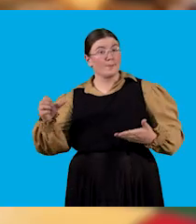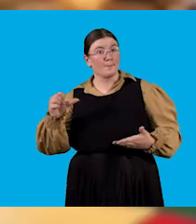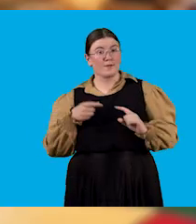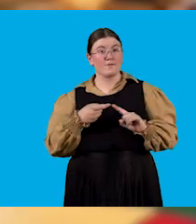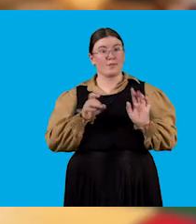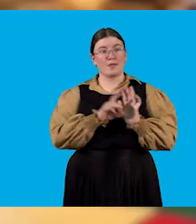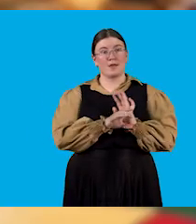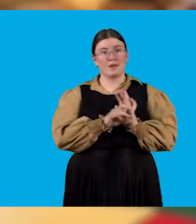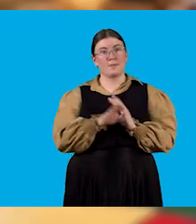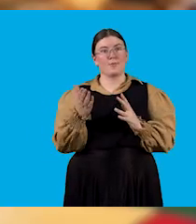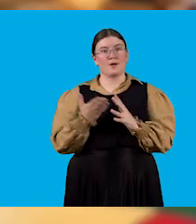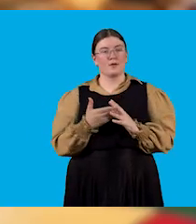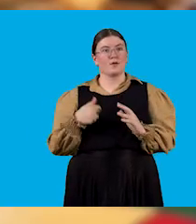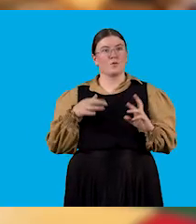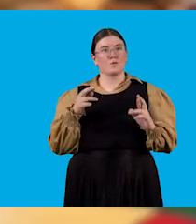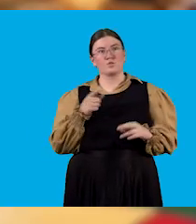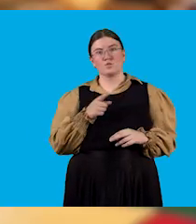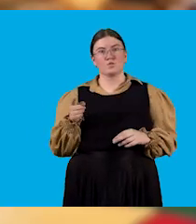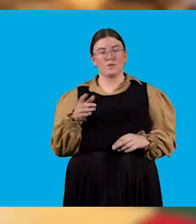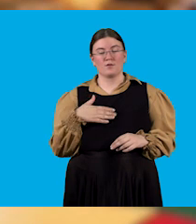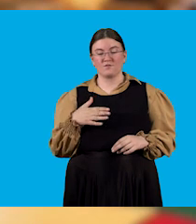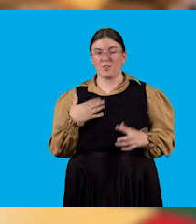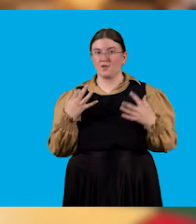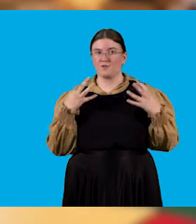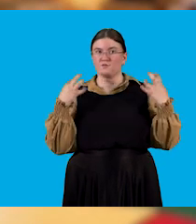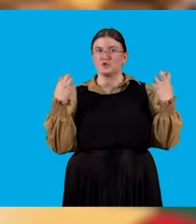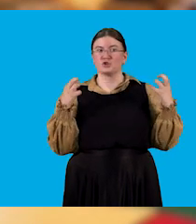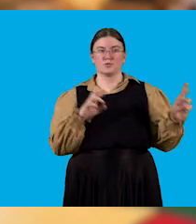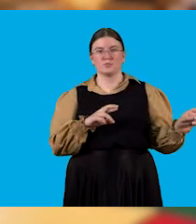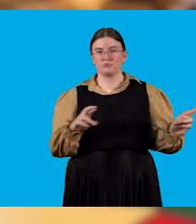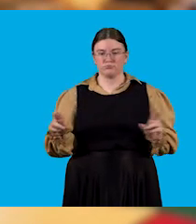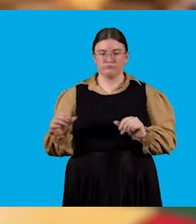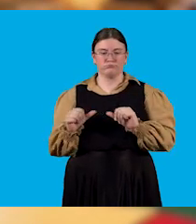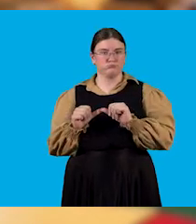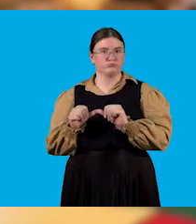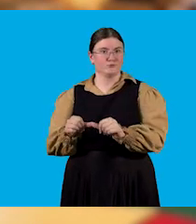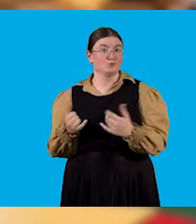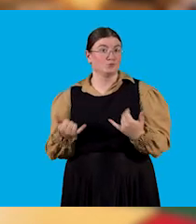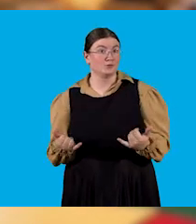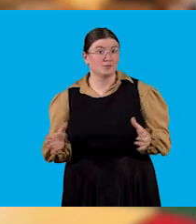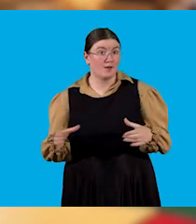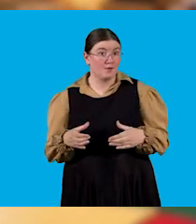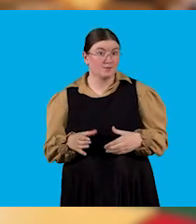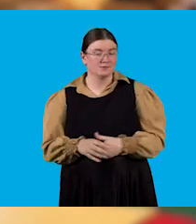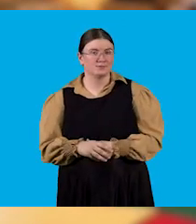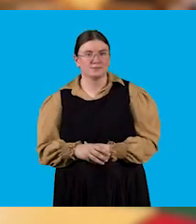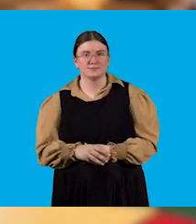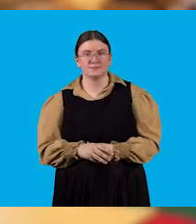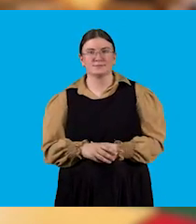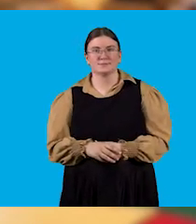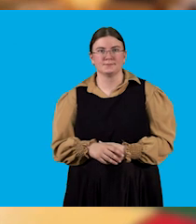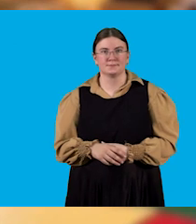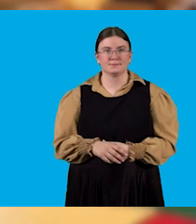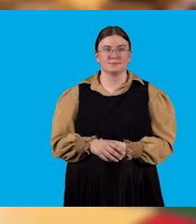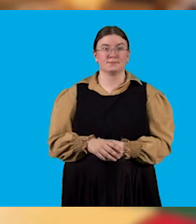Welcome back from that ad break. I hope you are all feeling refreshed and are ready to continue with the lesson.